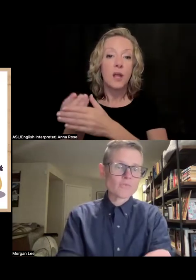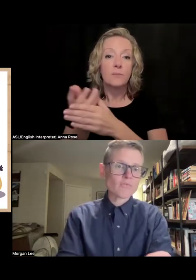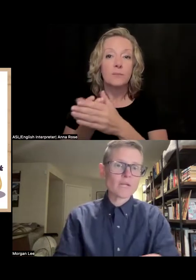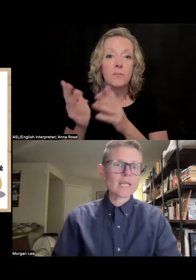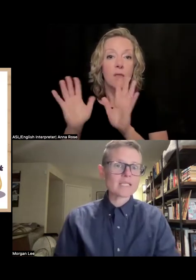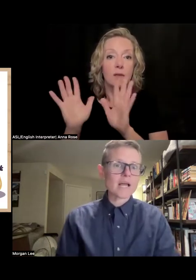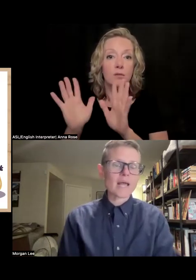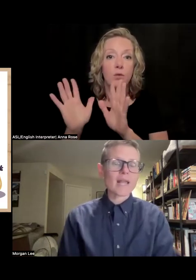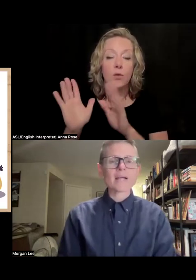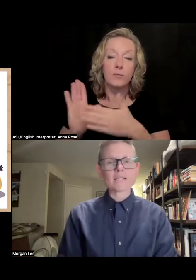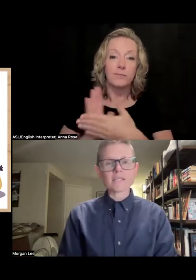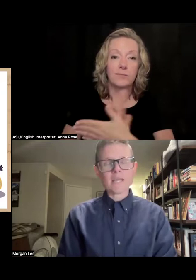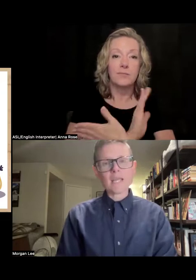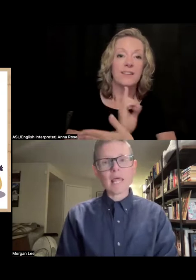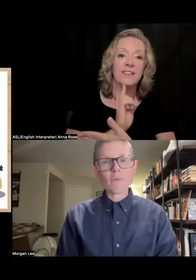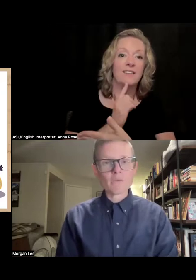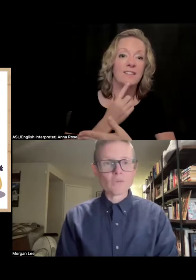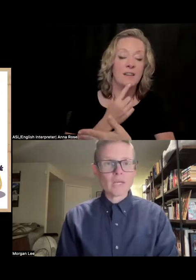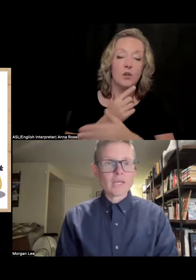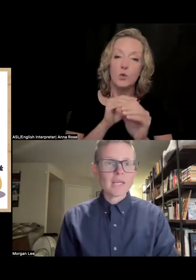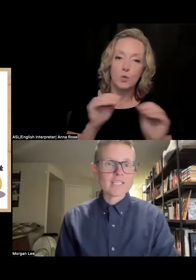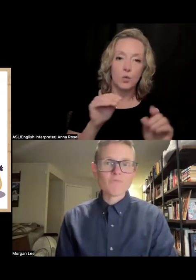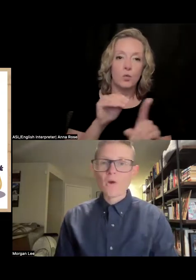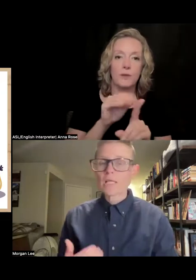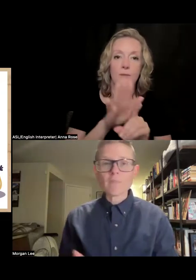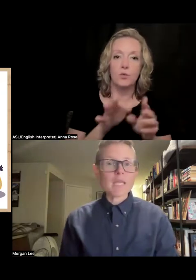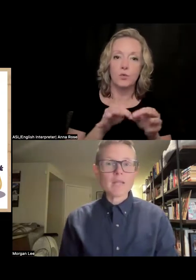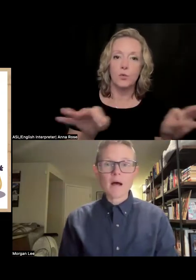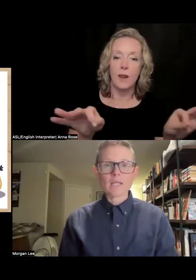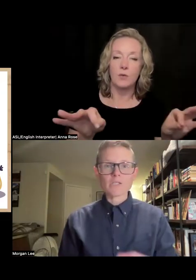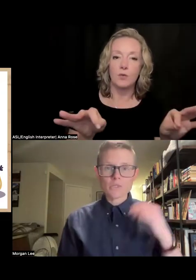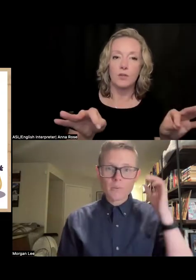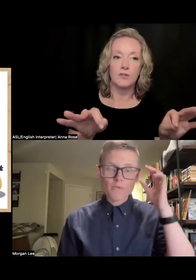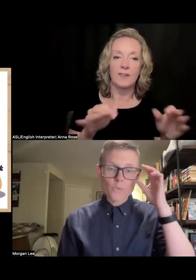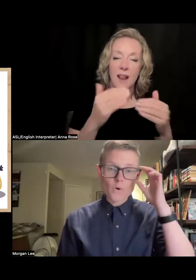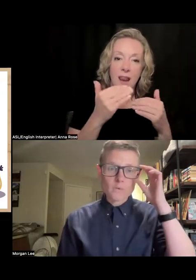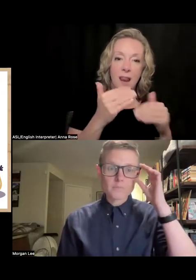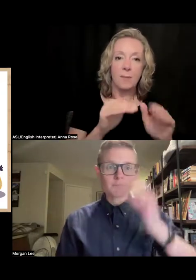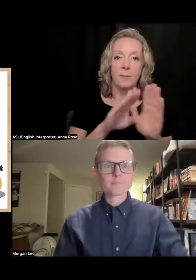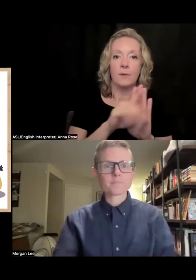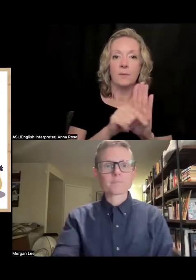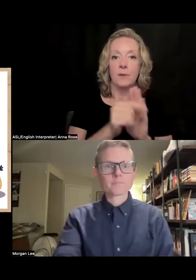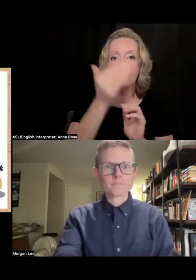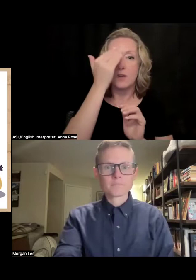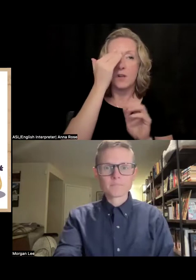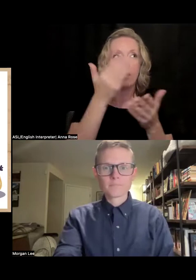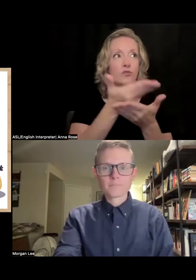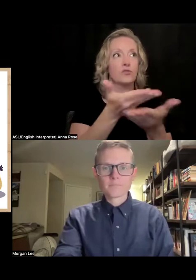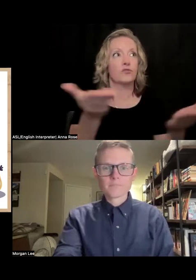student really has not had access to any language and has very limited knowledge about the world.